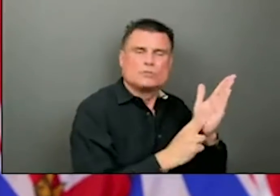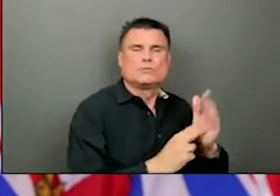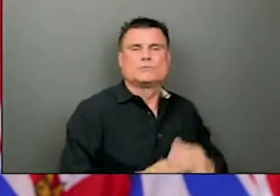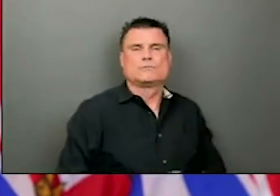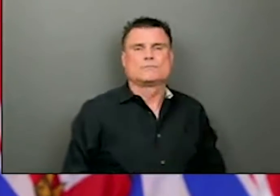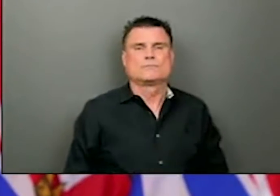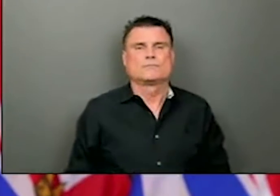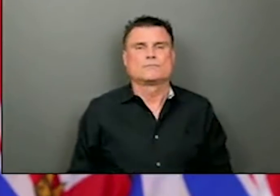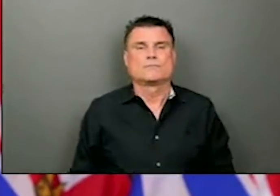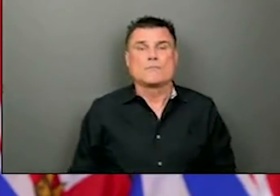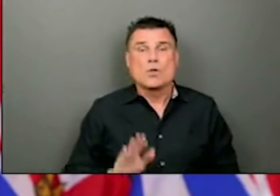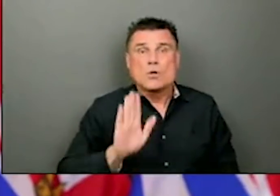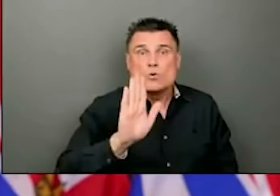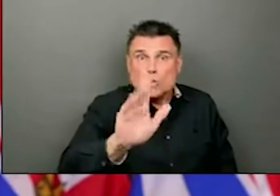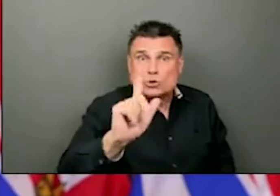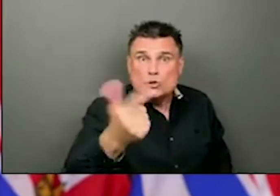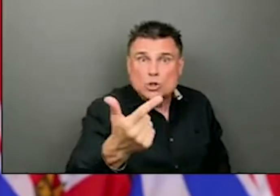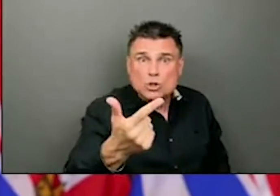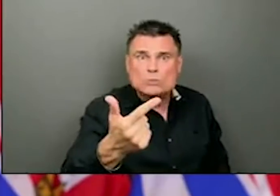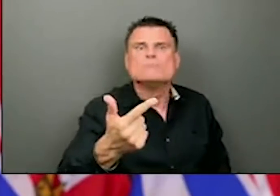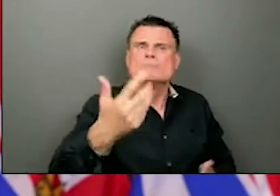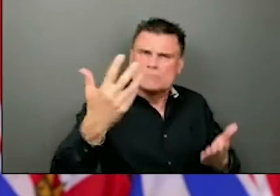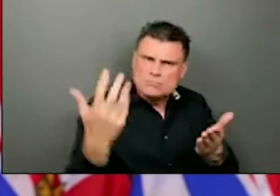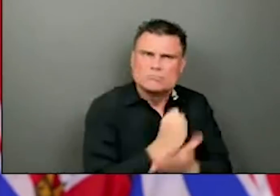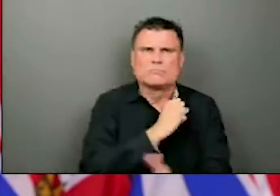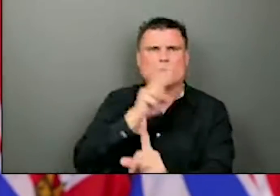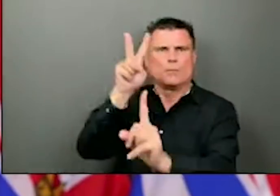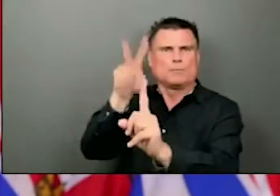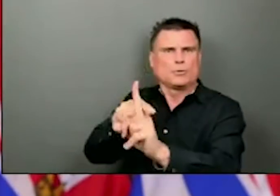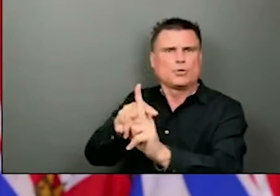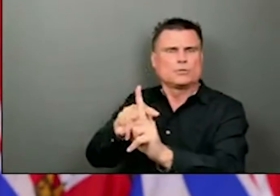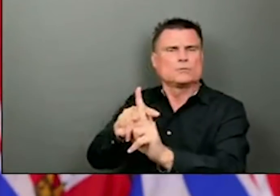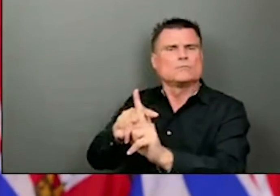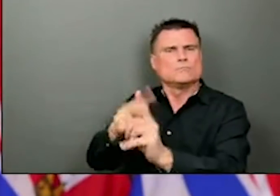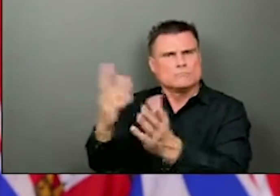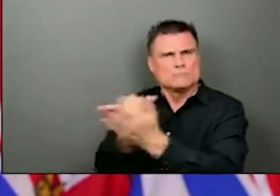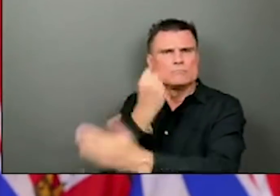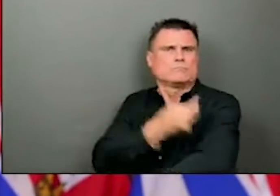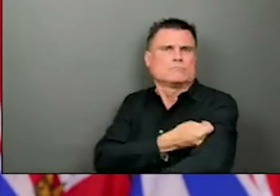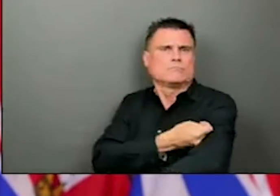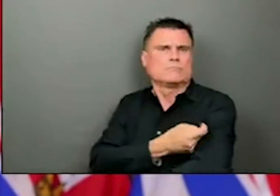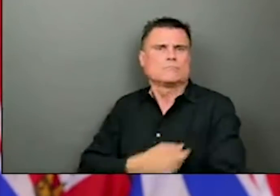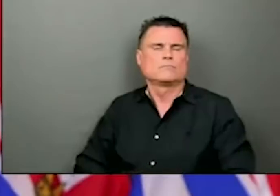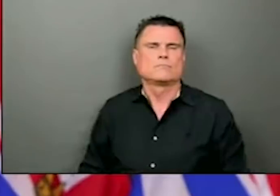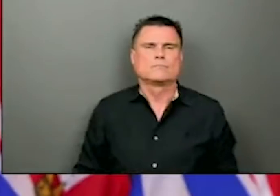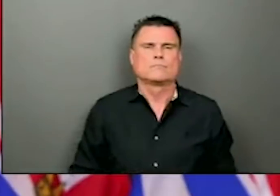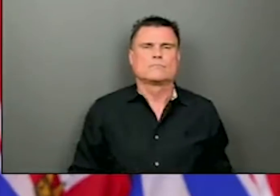for first doses and, of course, for many now for second doses in BC. It is critically important